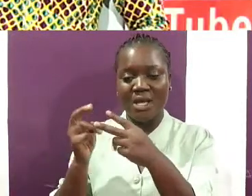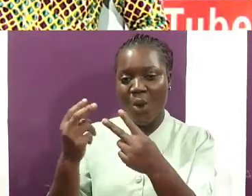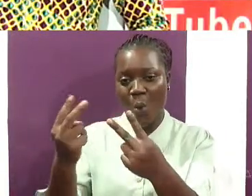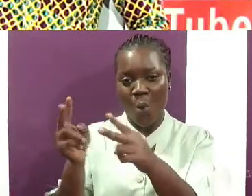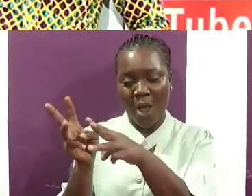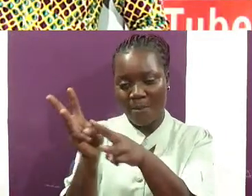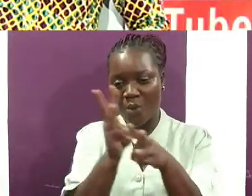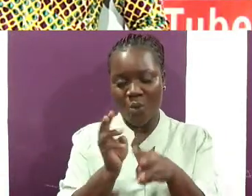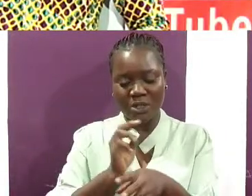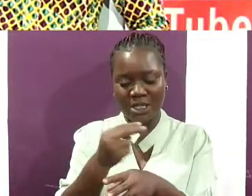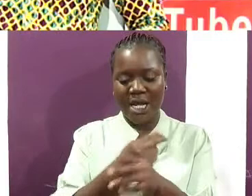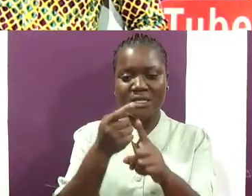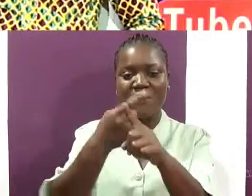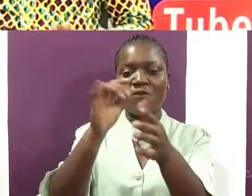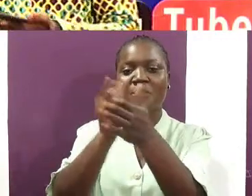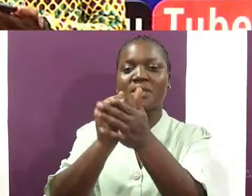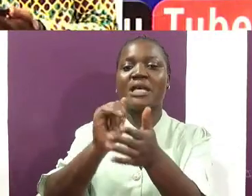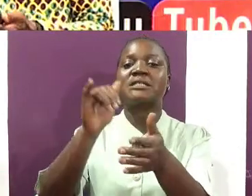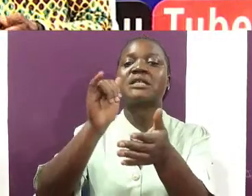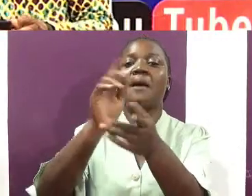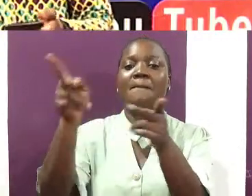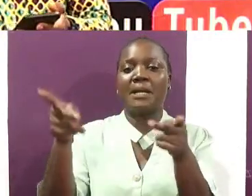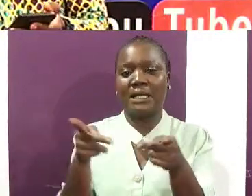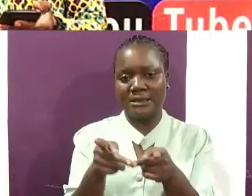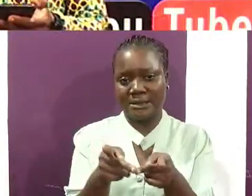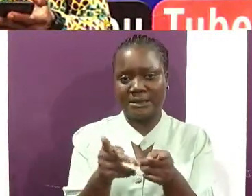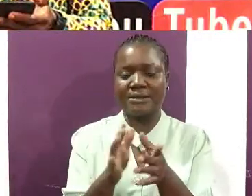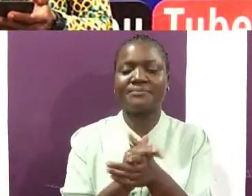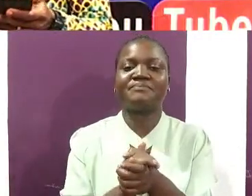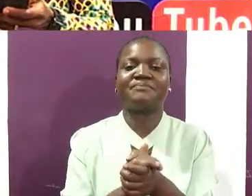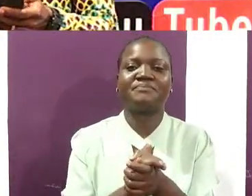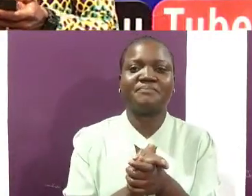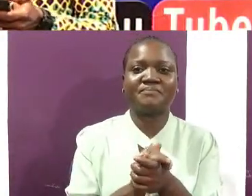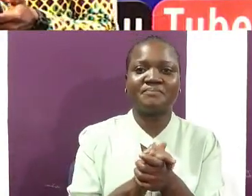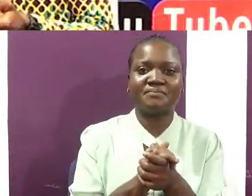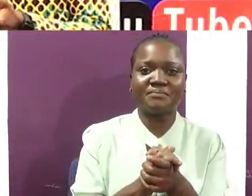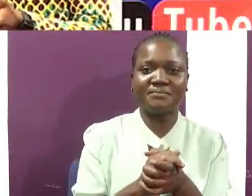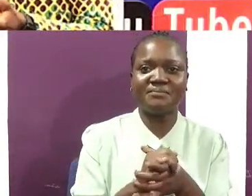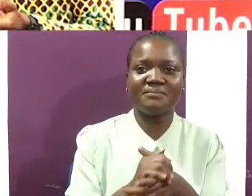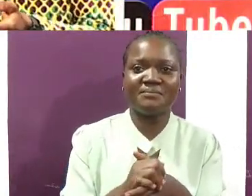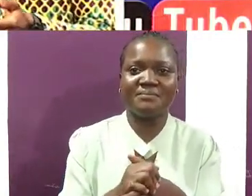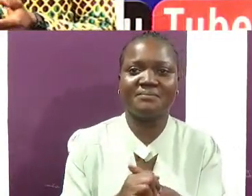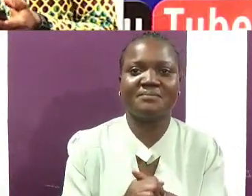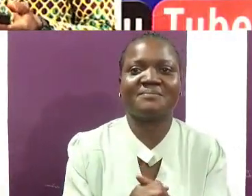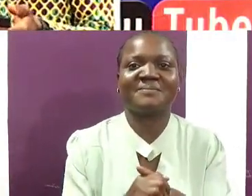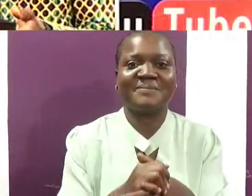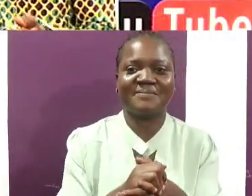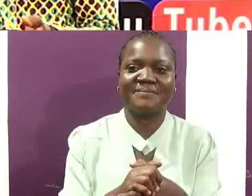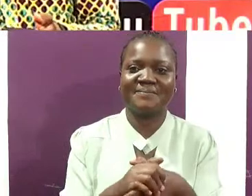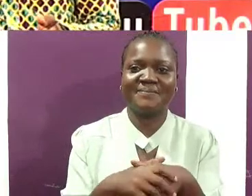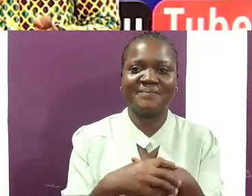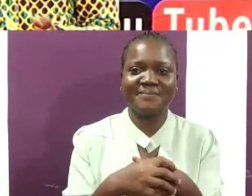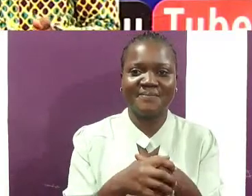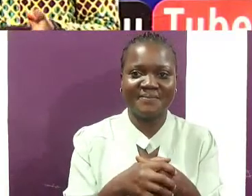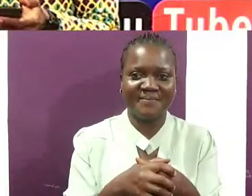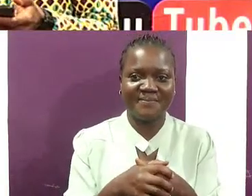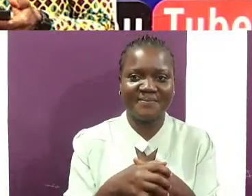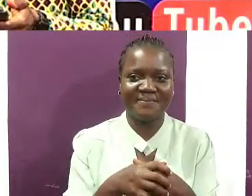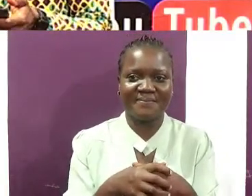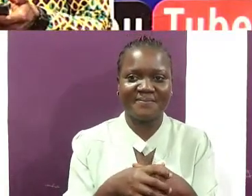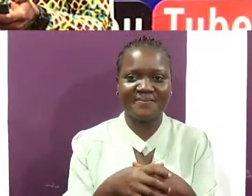Nya, Kwanyaku, or say, there, Kwanyaku, I didn't pronounce it to any, yeah, from Sosa.